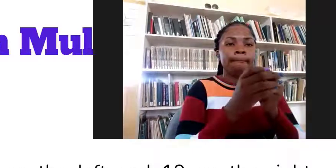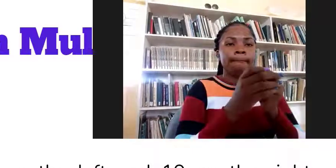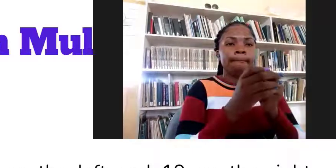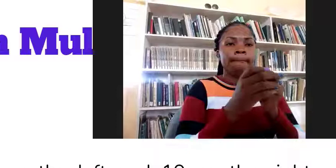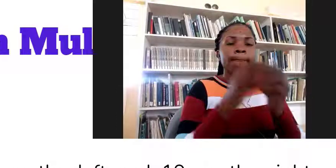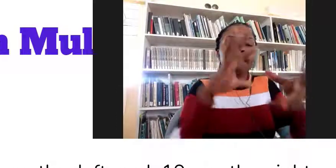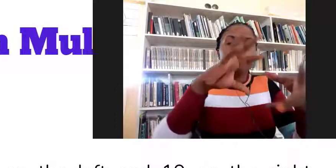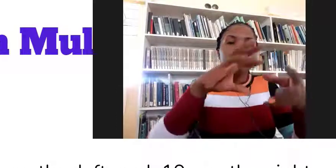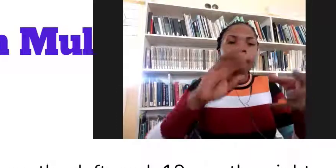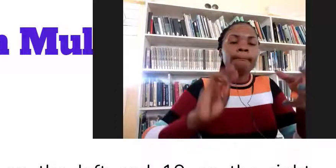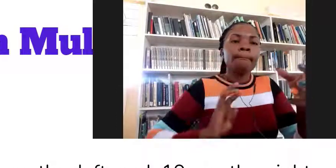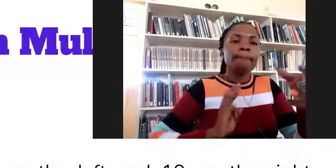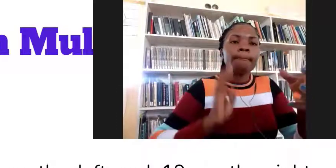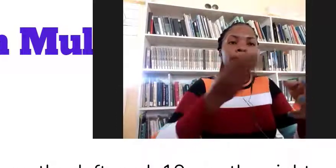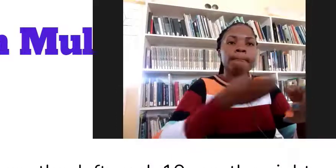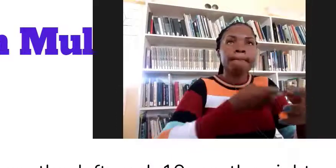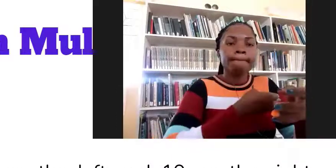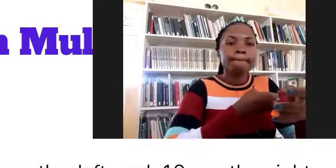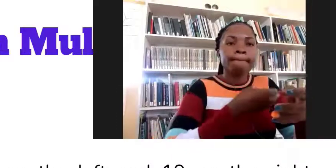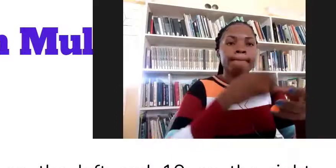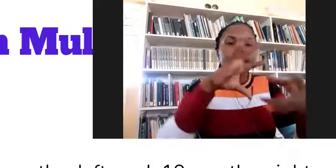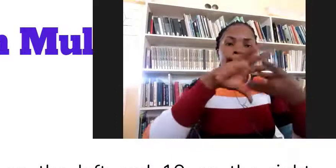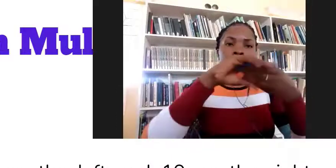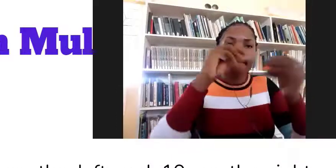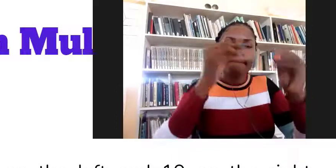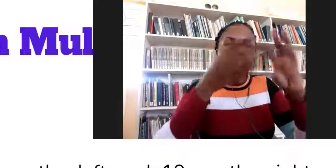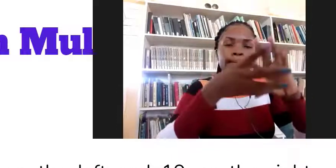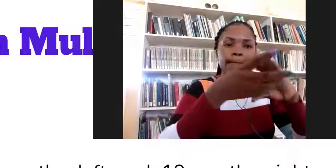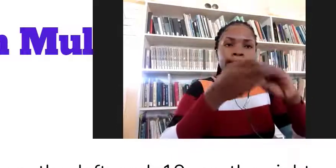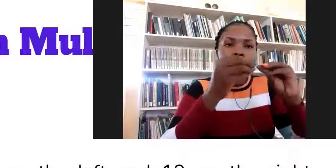A table with the two columns, we write one